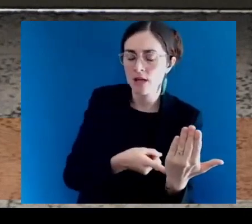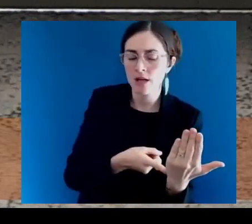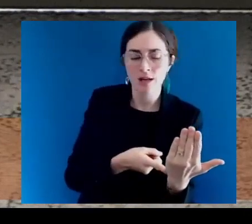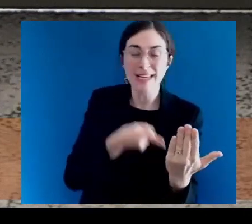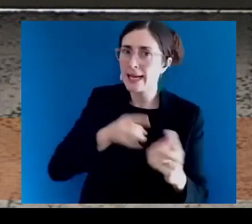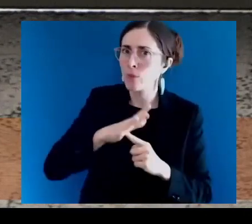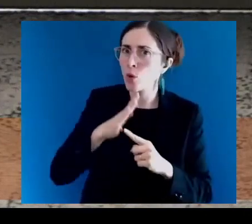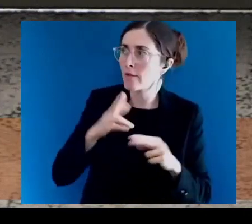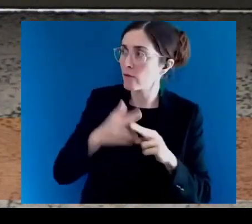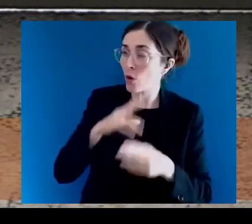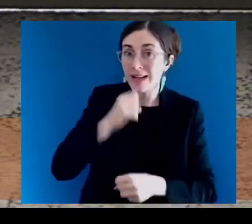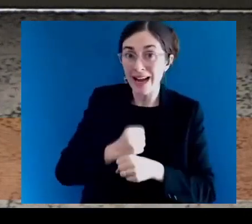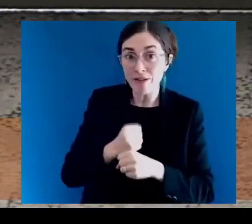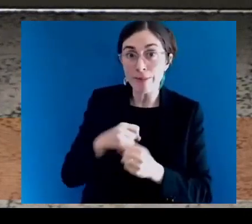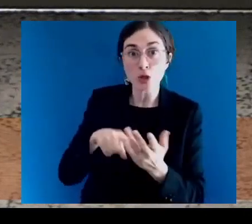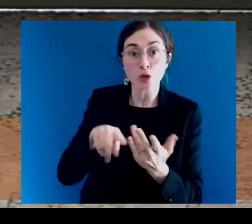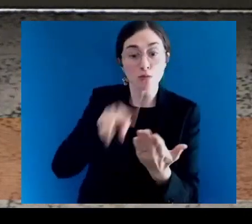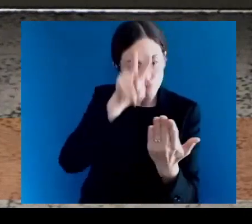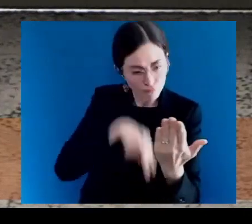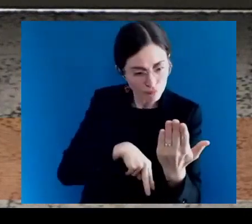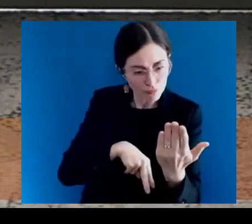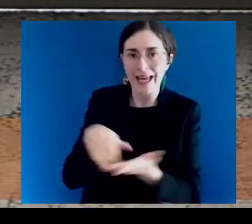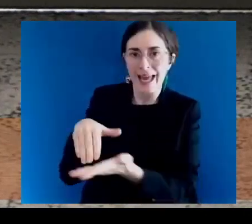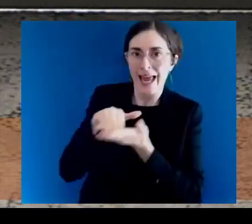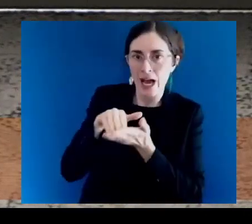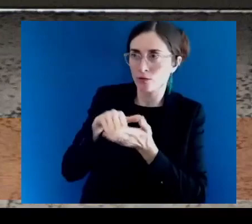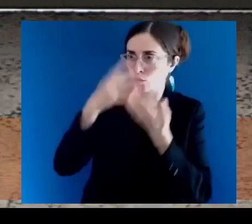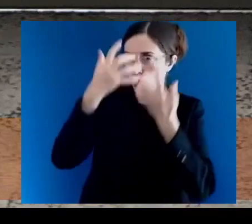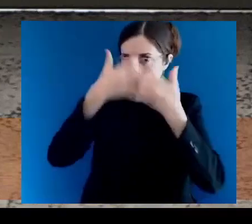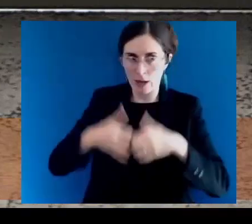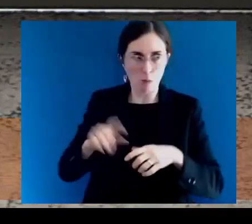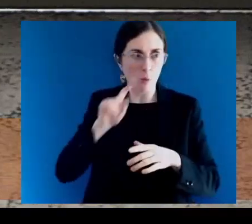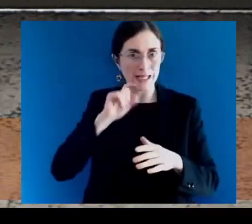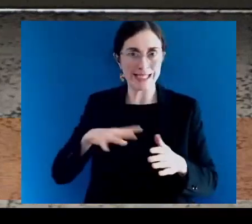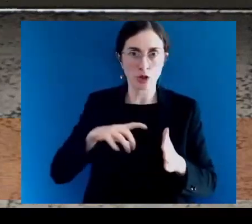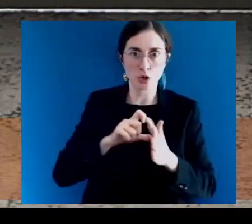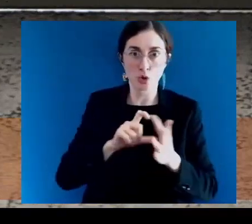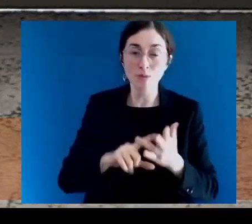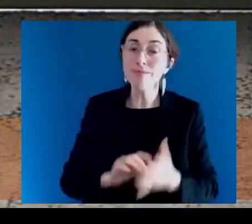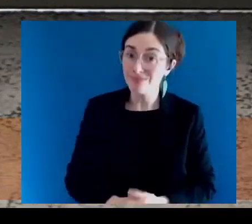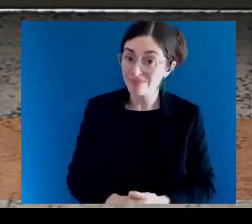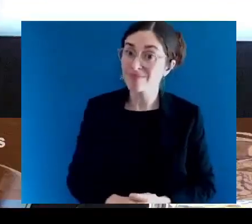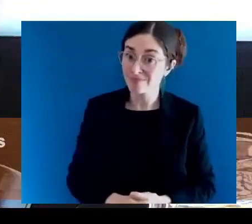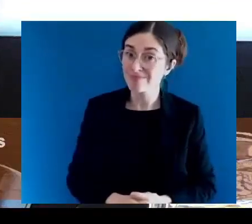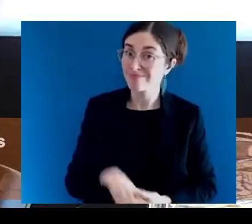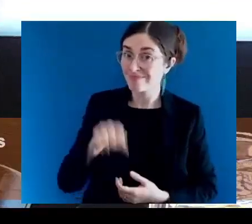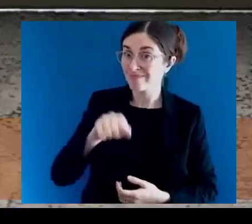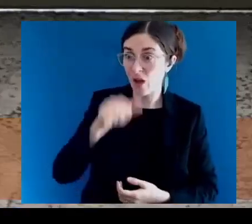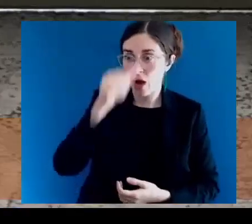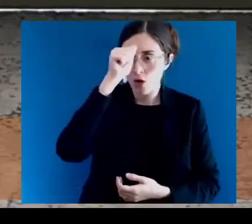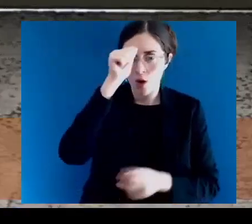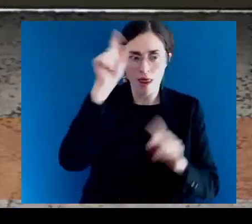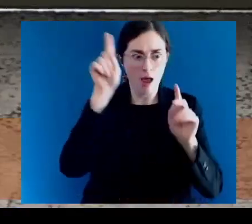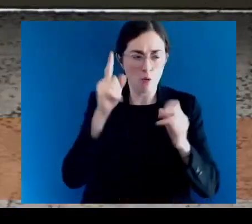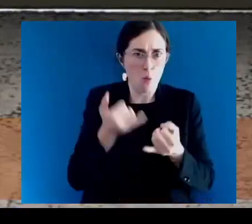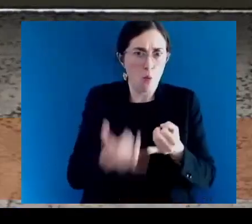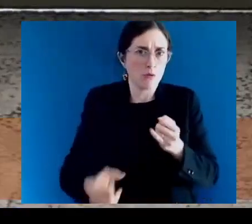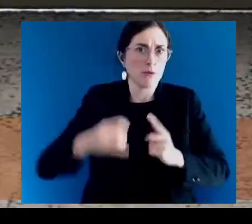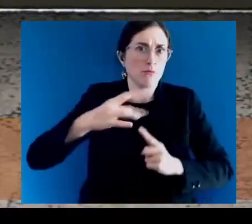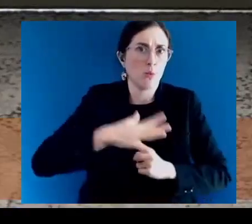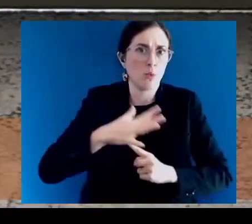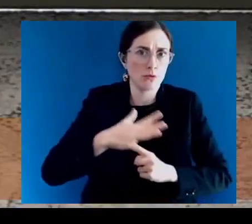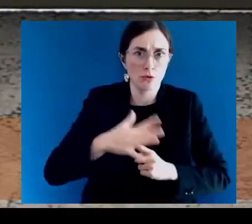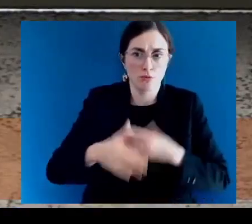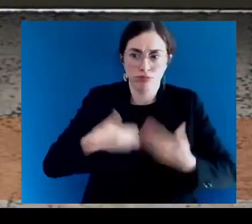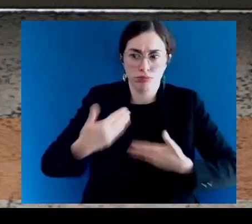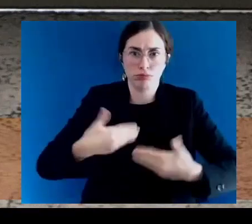government to determine action. Absolutely, and the urgency is only increasing. I take it you would accept that